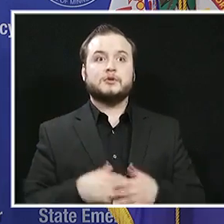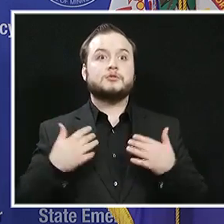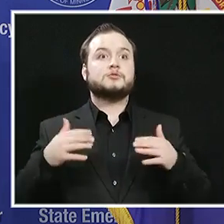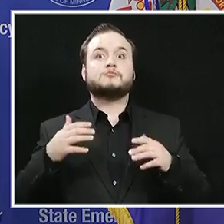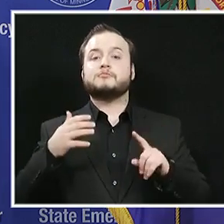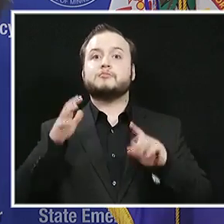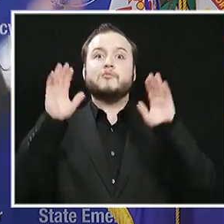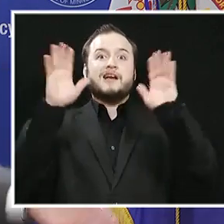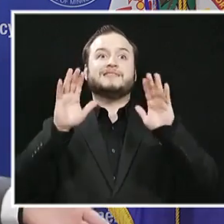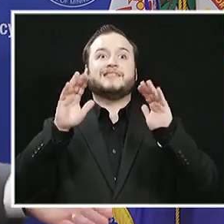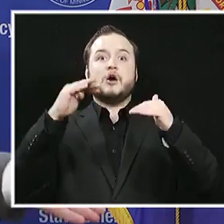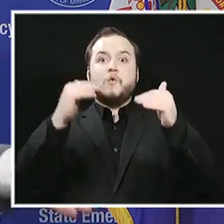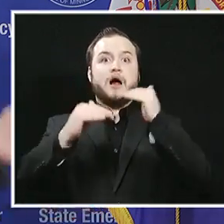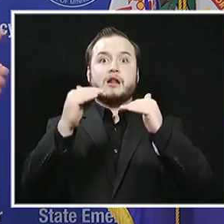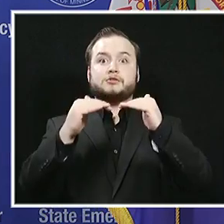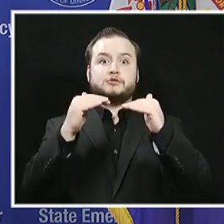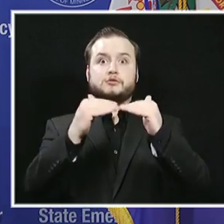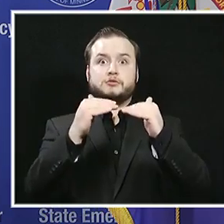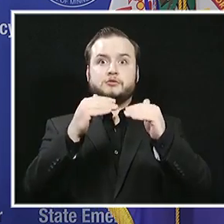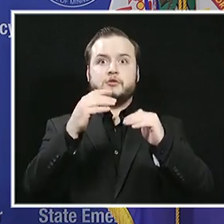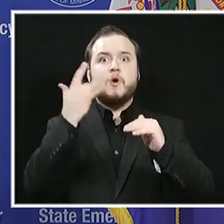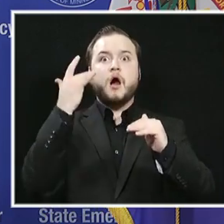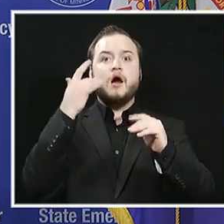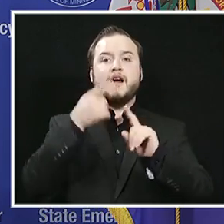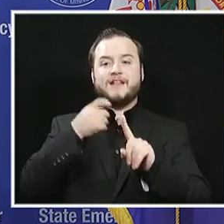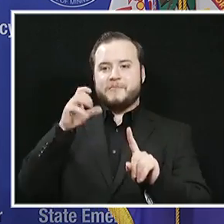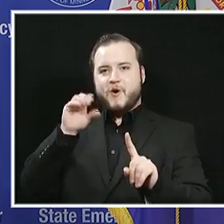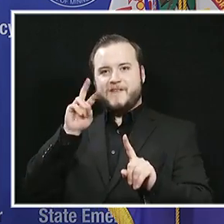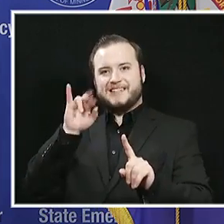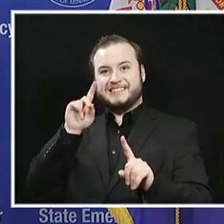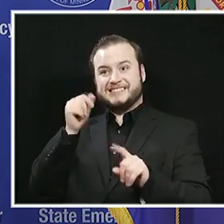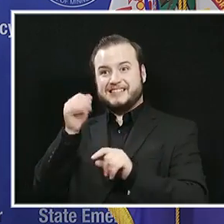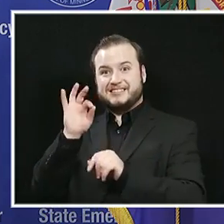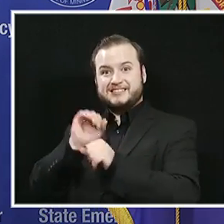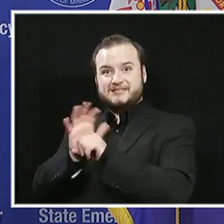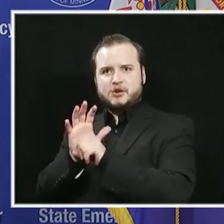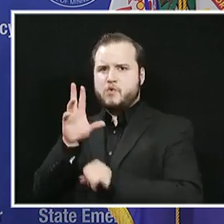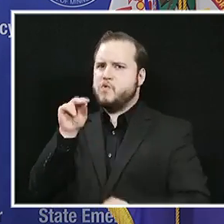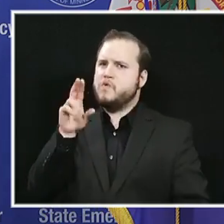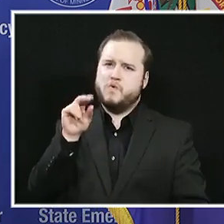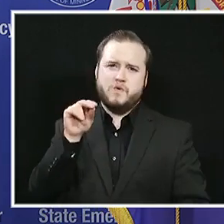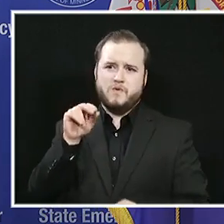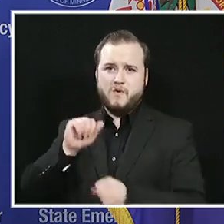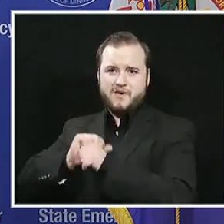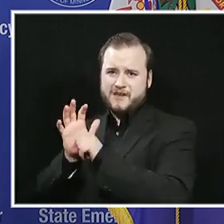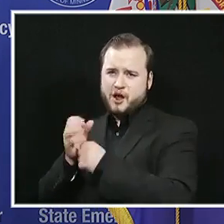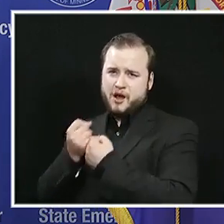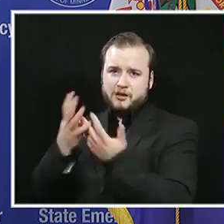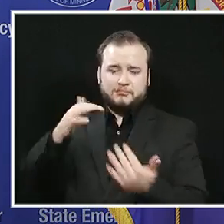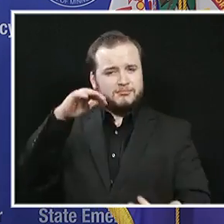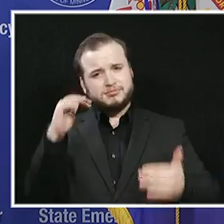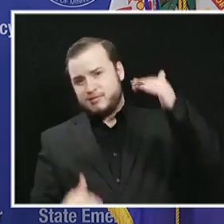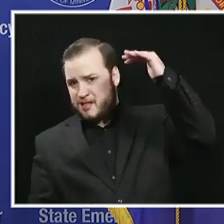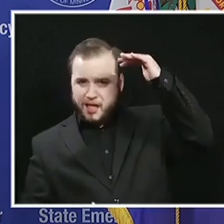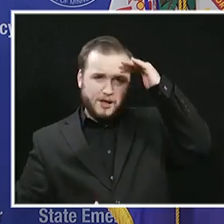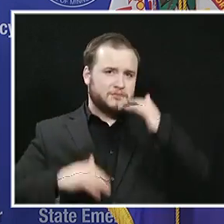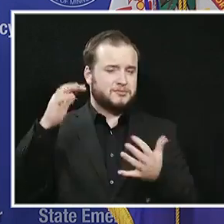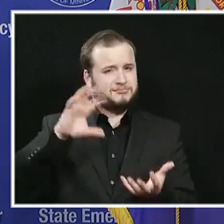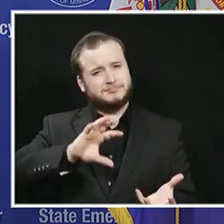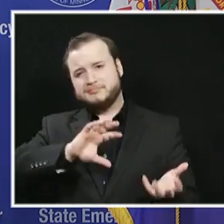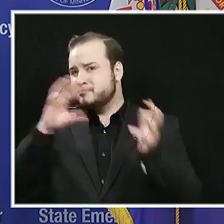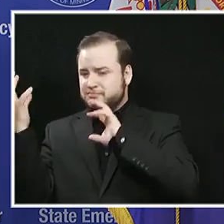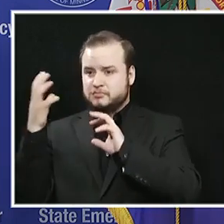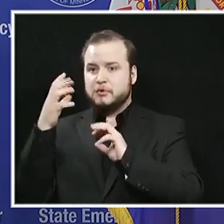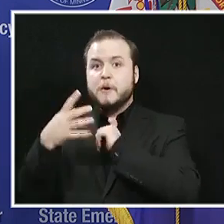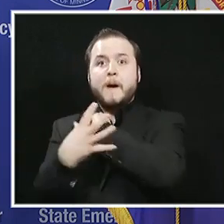of it falls most heavily on communities that were already had inequities falling on them. So I can also tell you,